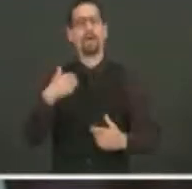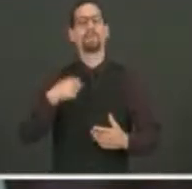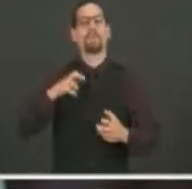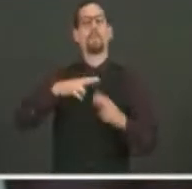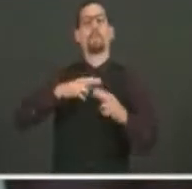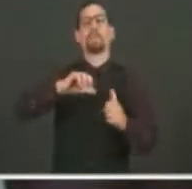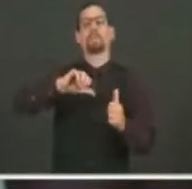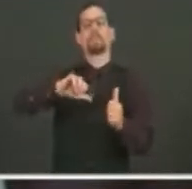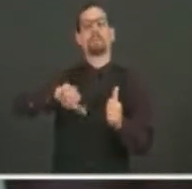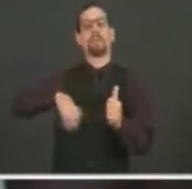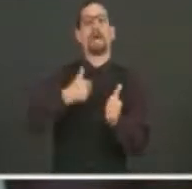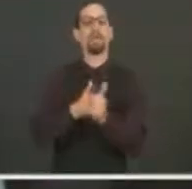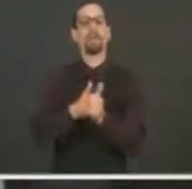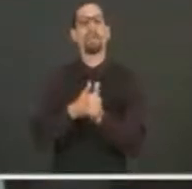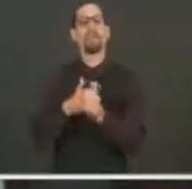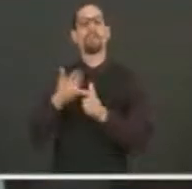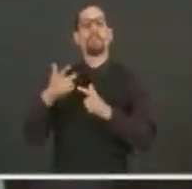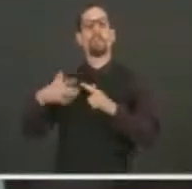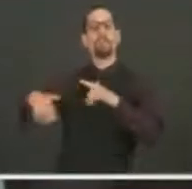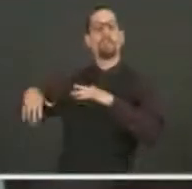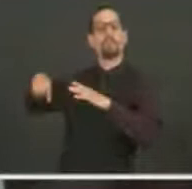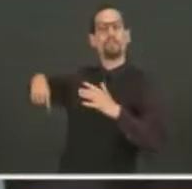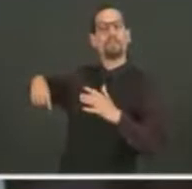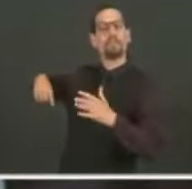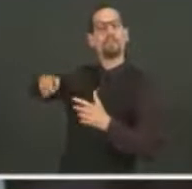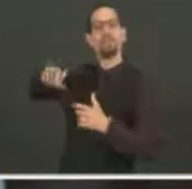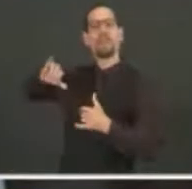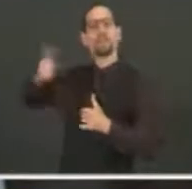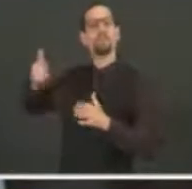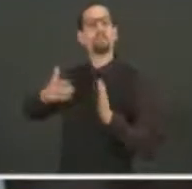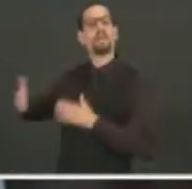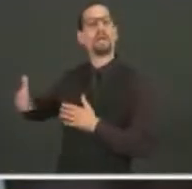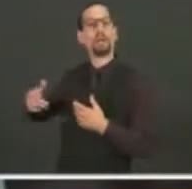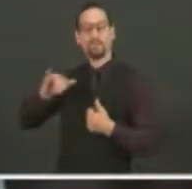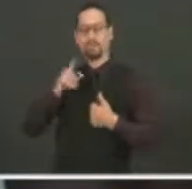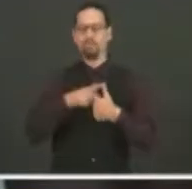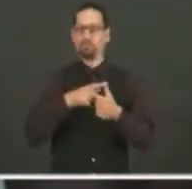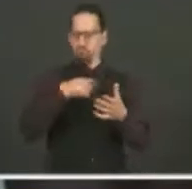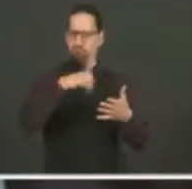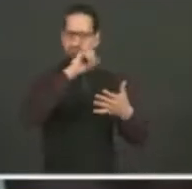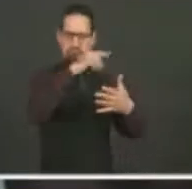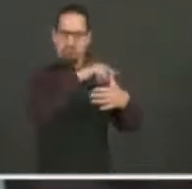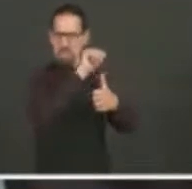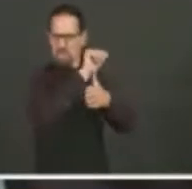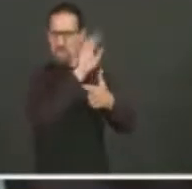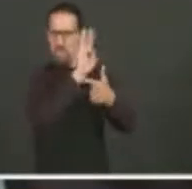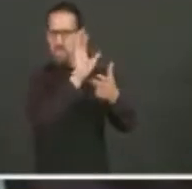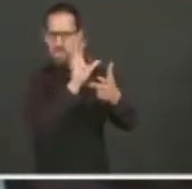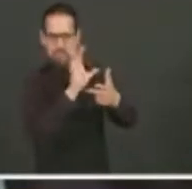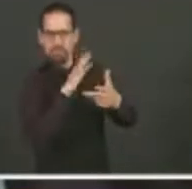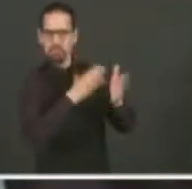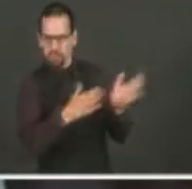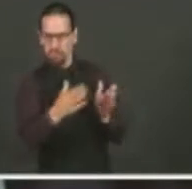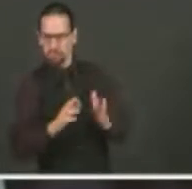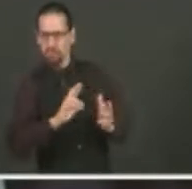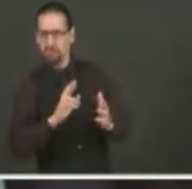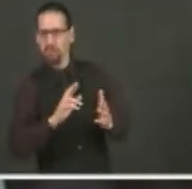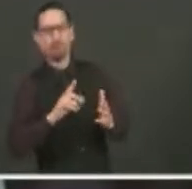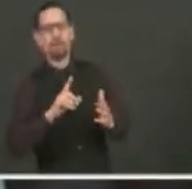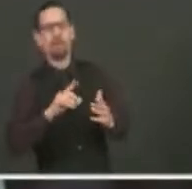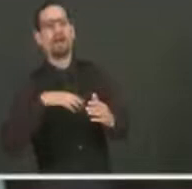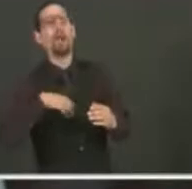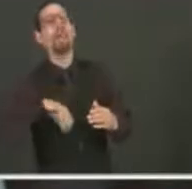That is going to require elementary and middle school students to keep students in stable groups of 30 or